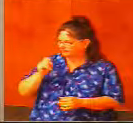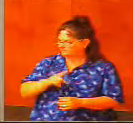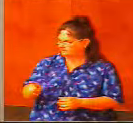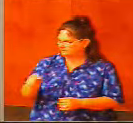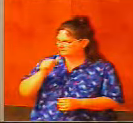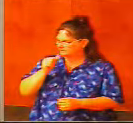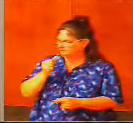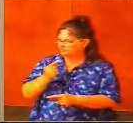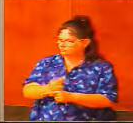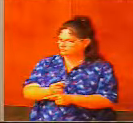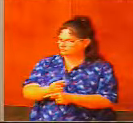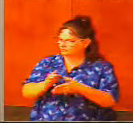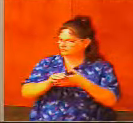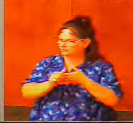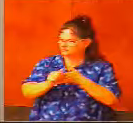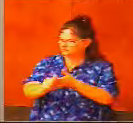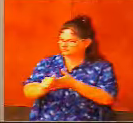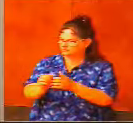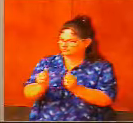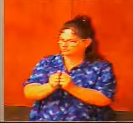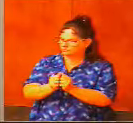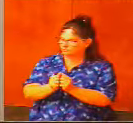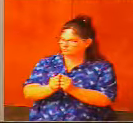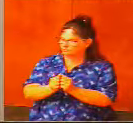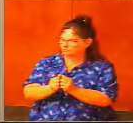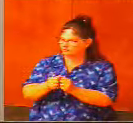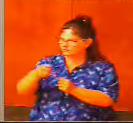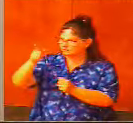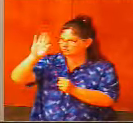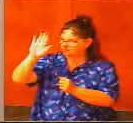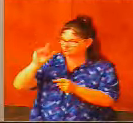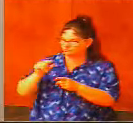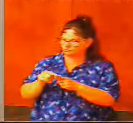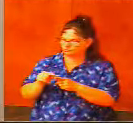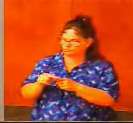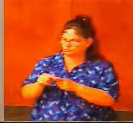not properly guided by the Word of God.